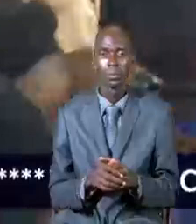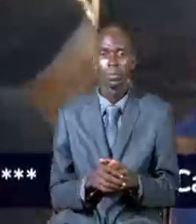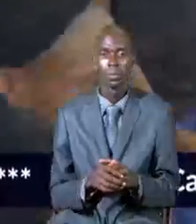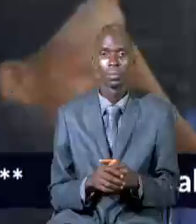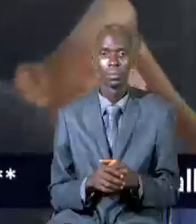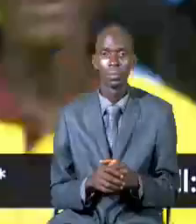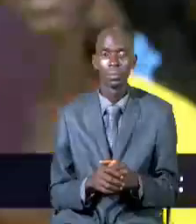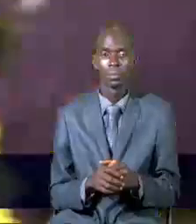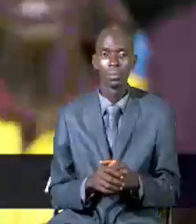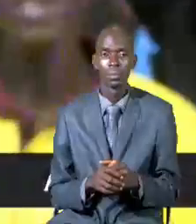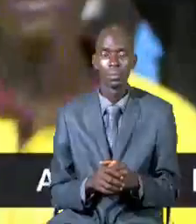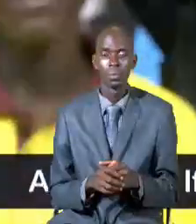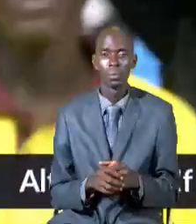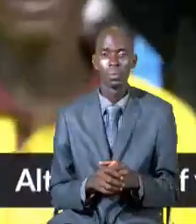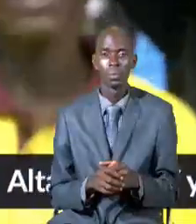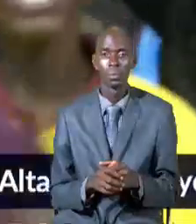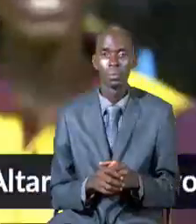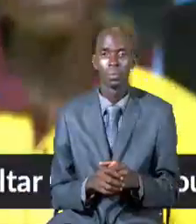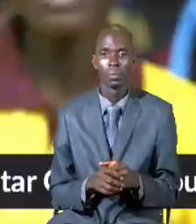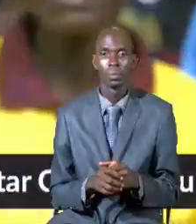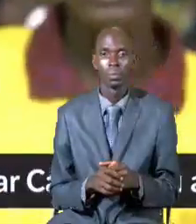to give the blessing.